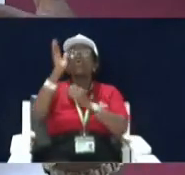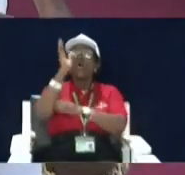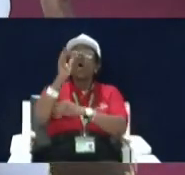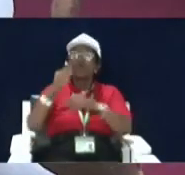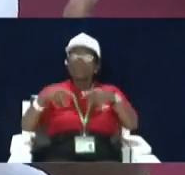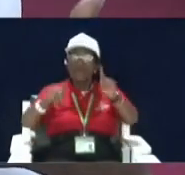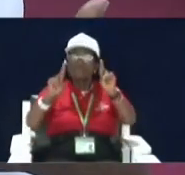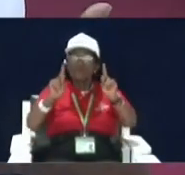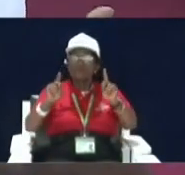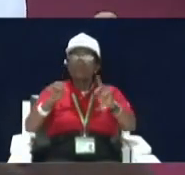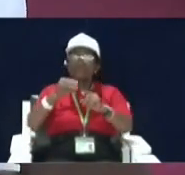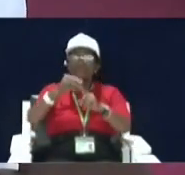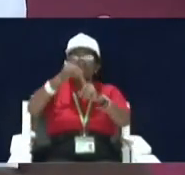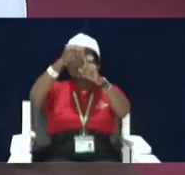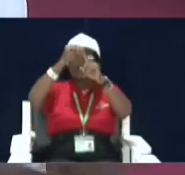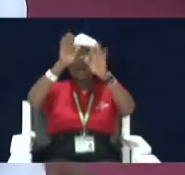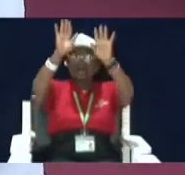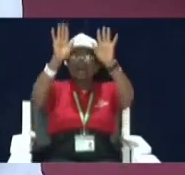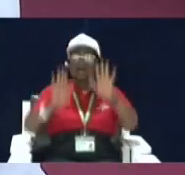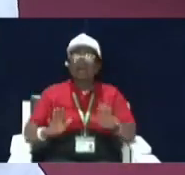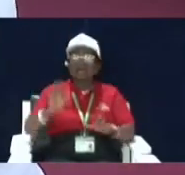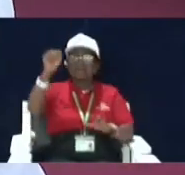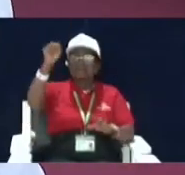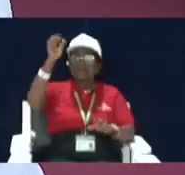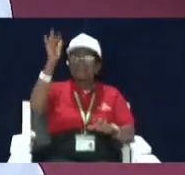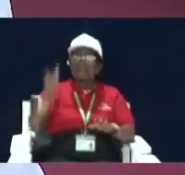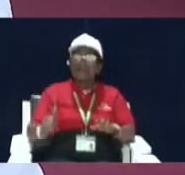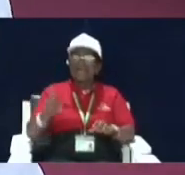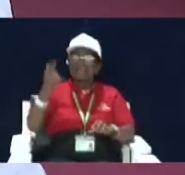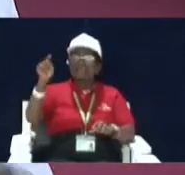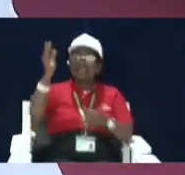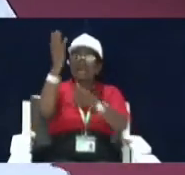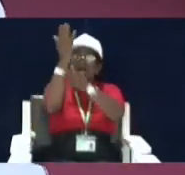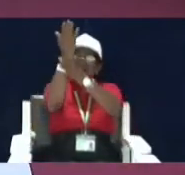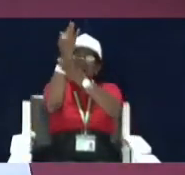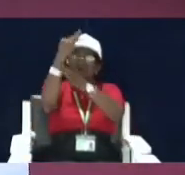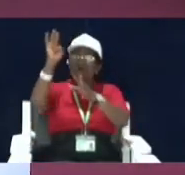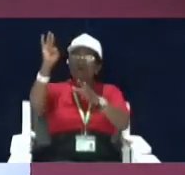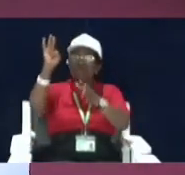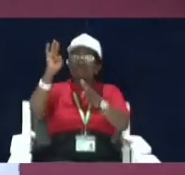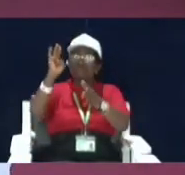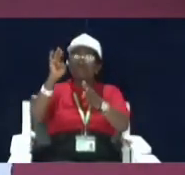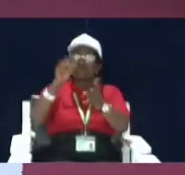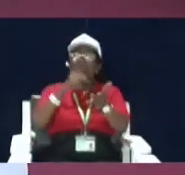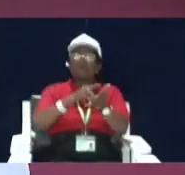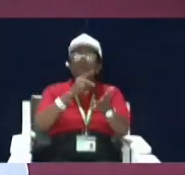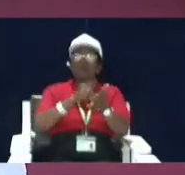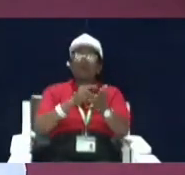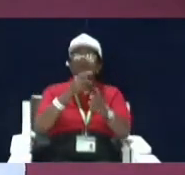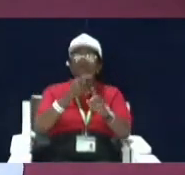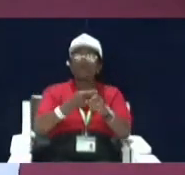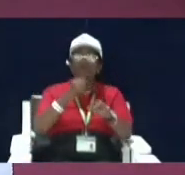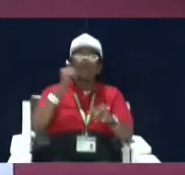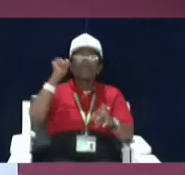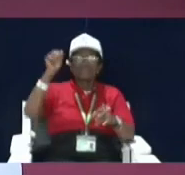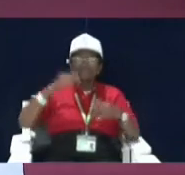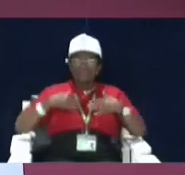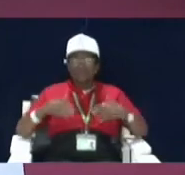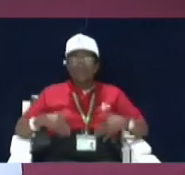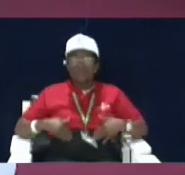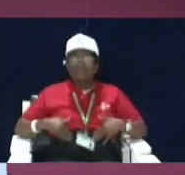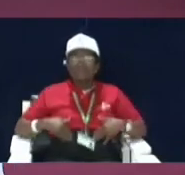miracles by the hands of Paul. And from his body, handkerchiefs,